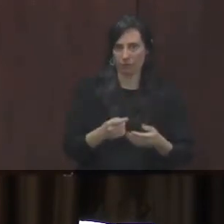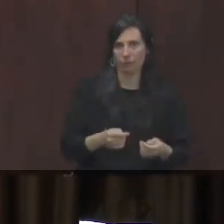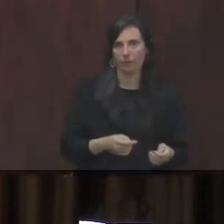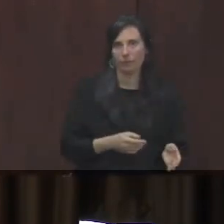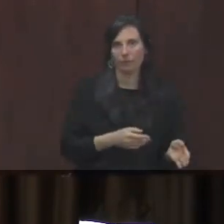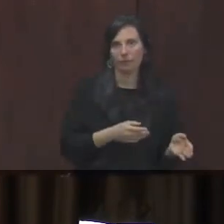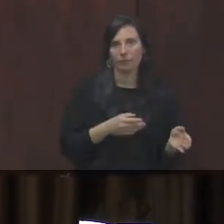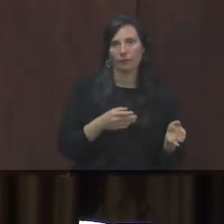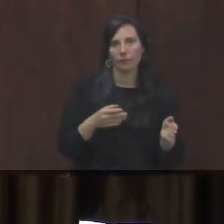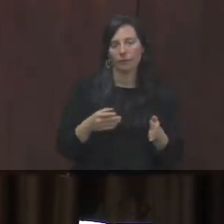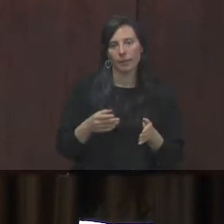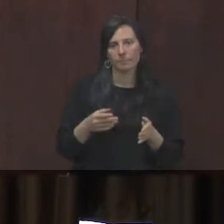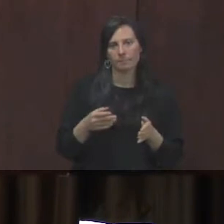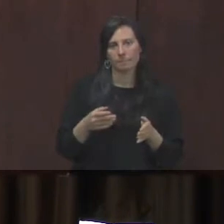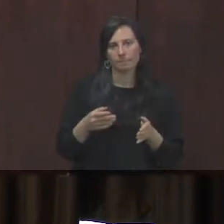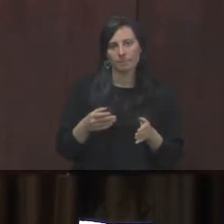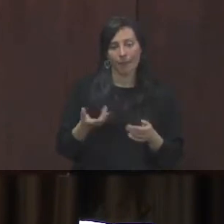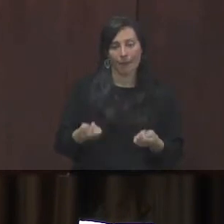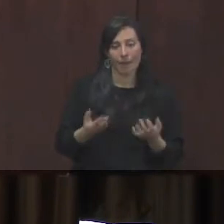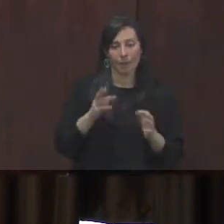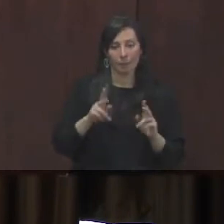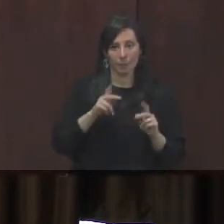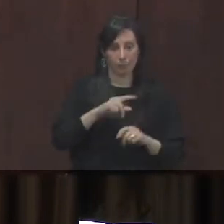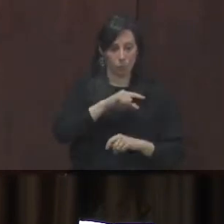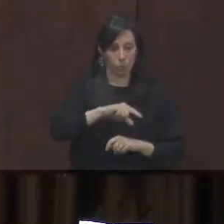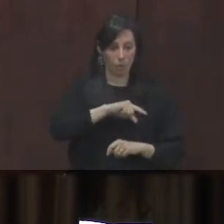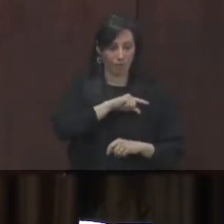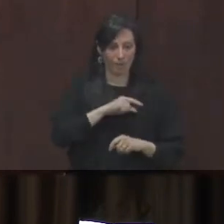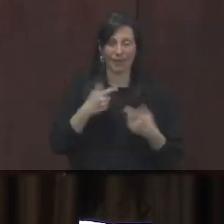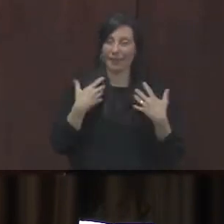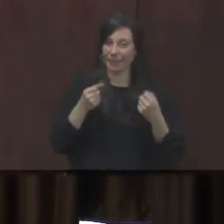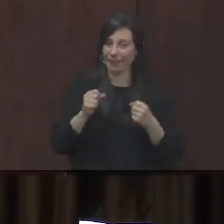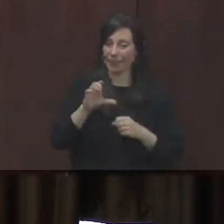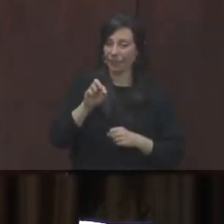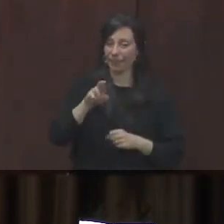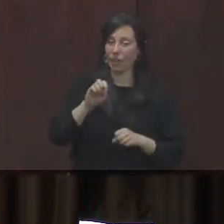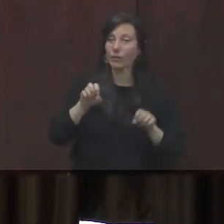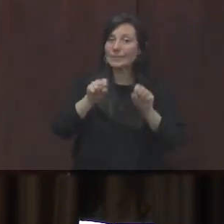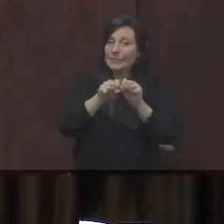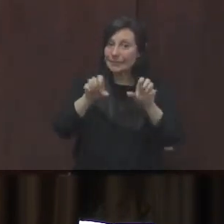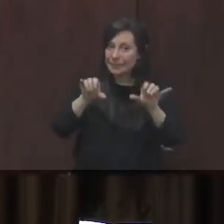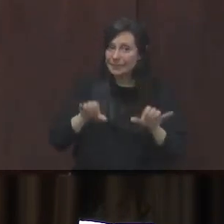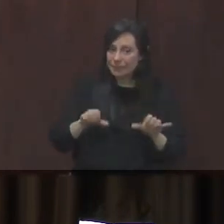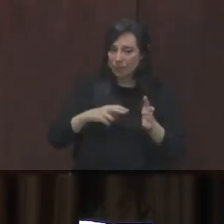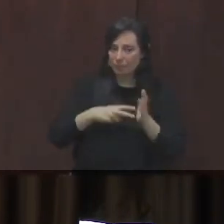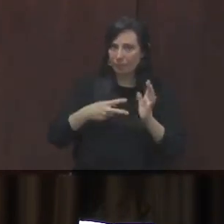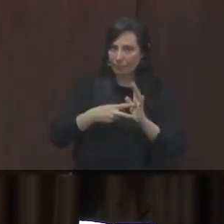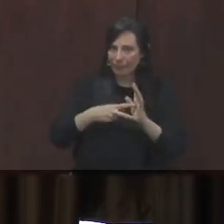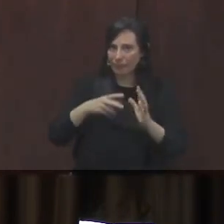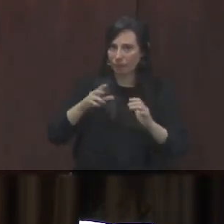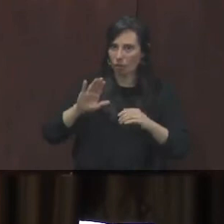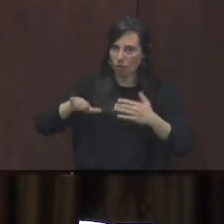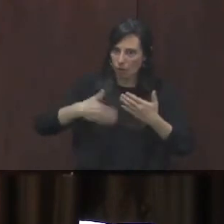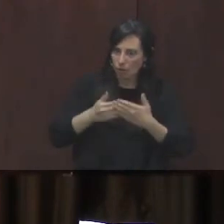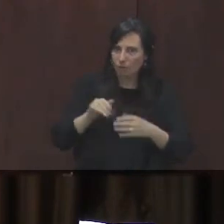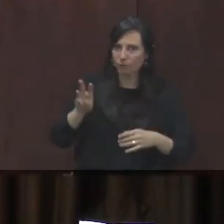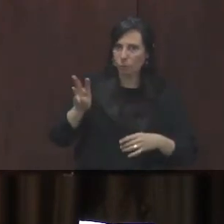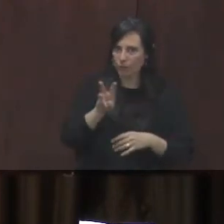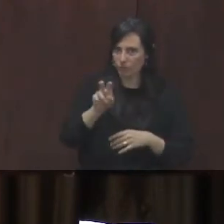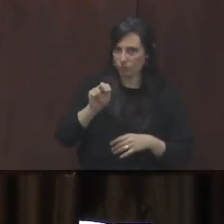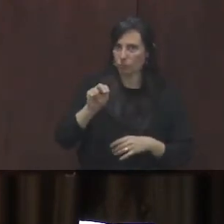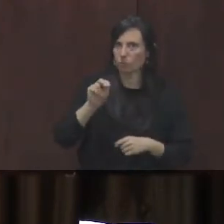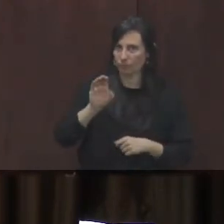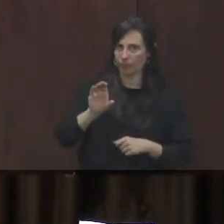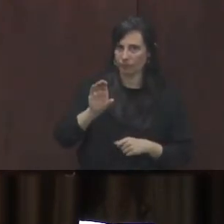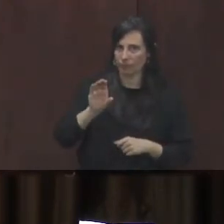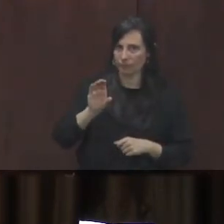number of people we think qualify, and when I say healthcare system, that's across the 18-county region, and it